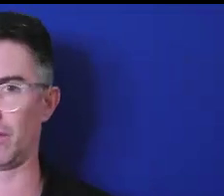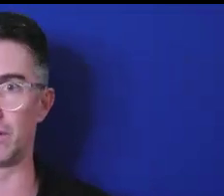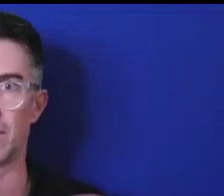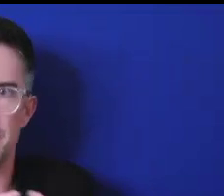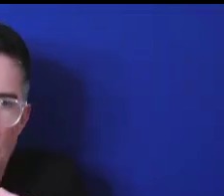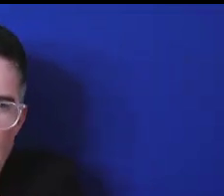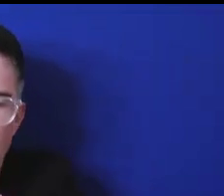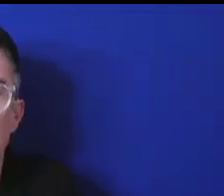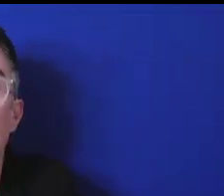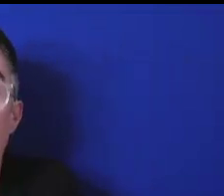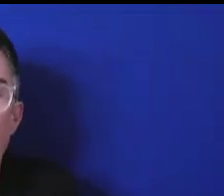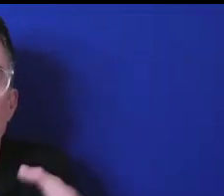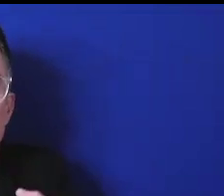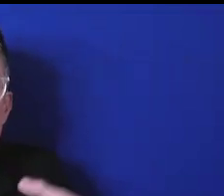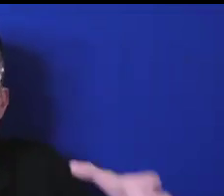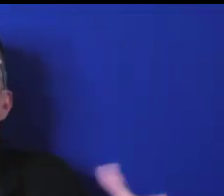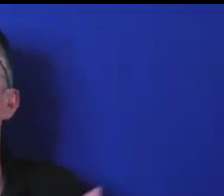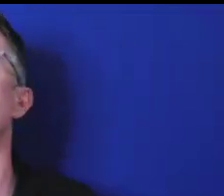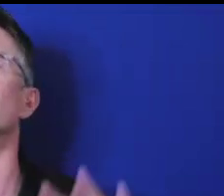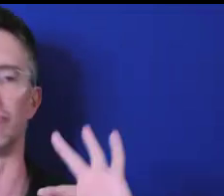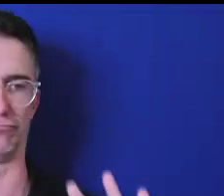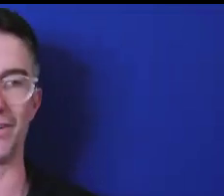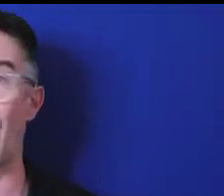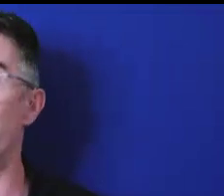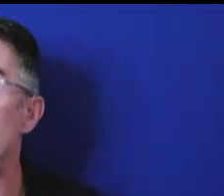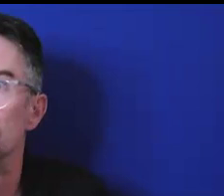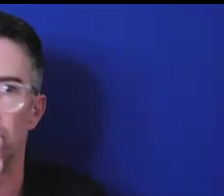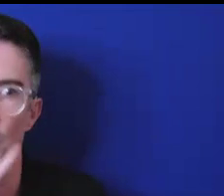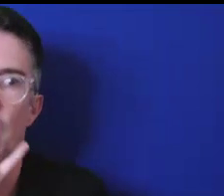you, Maya. Other question